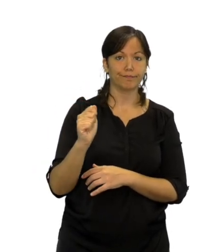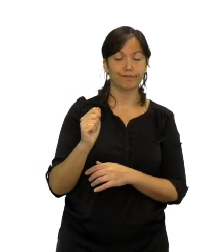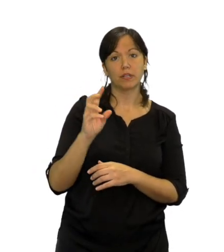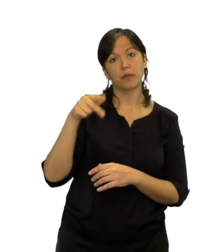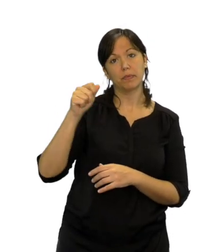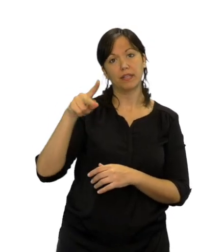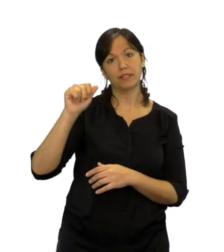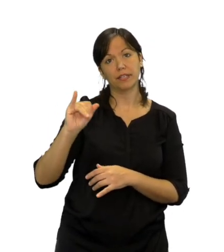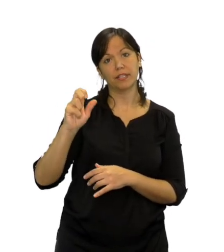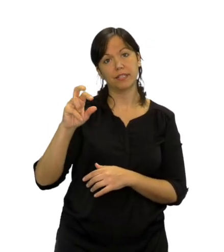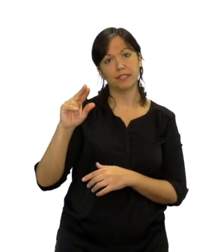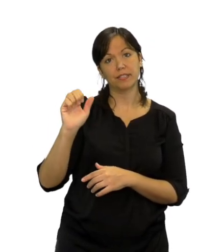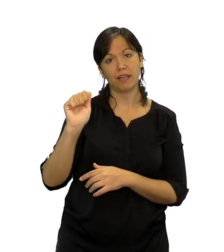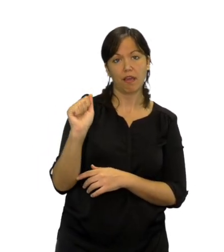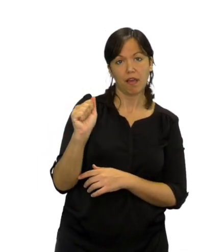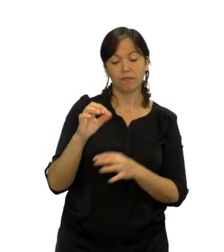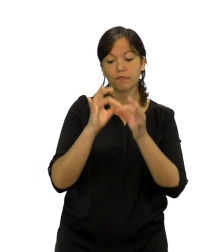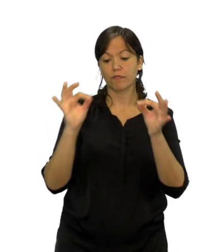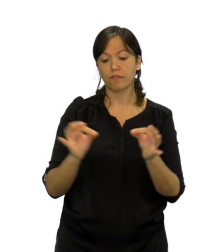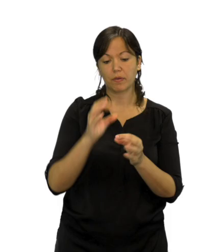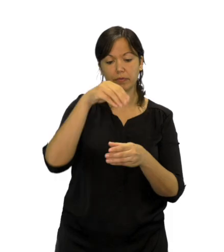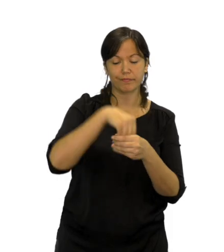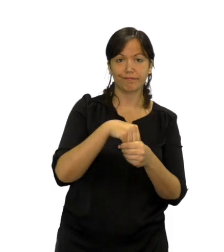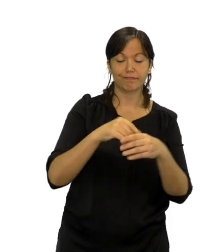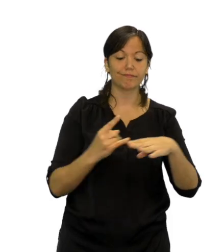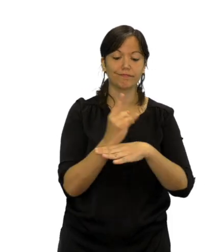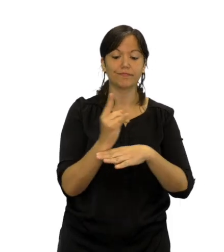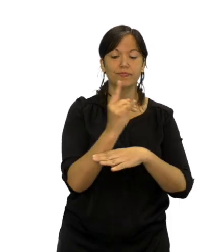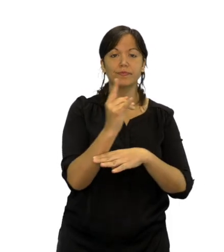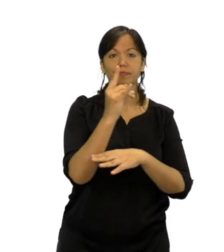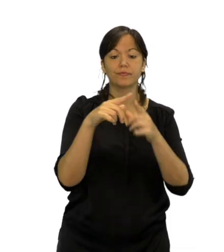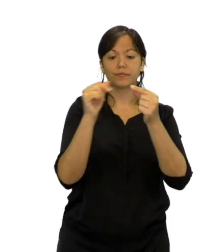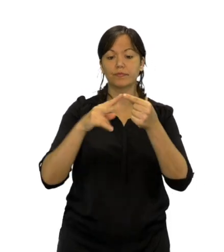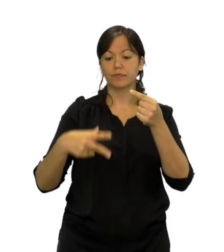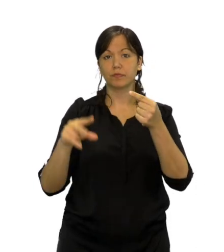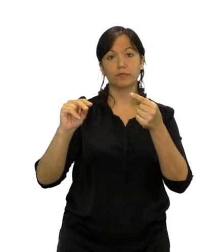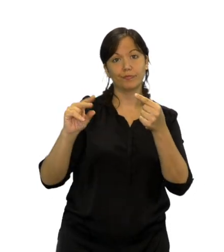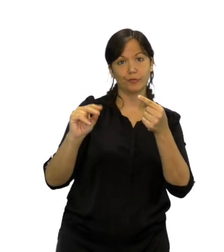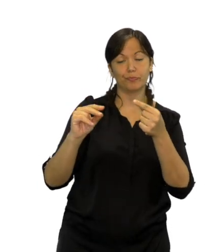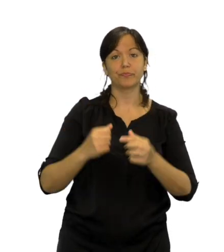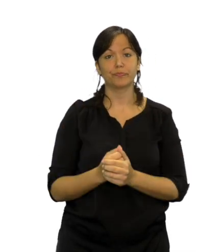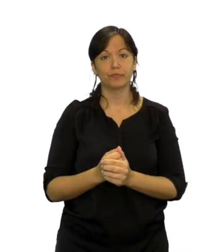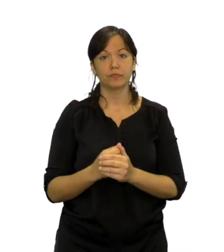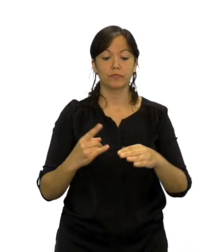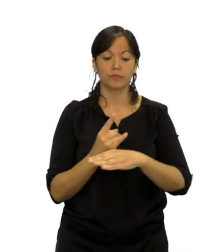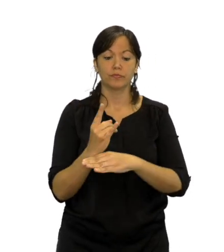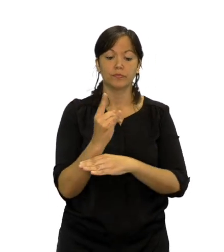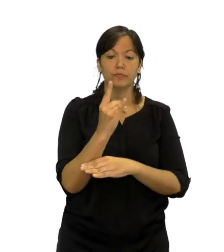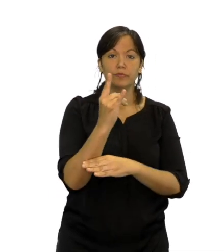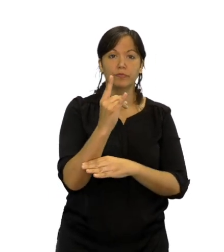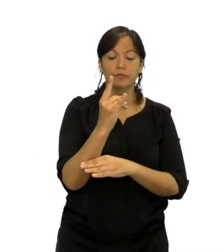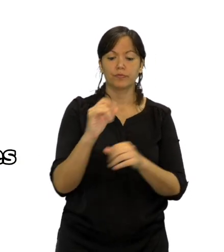lanceolata. It belongs to the Plantagenaceae family. Ribwort plantain is a herbaceous, perennial